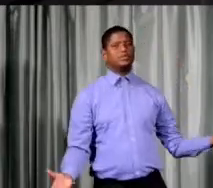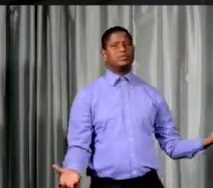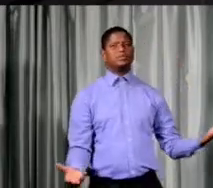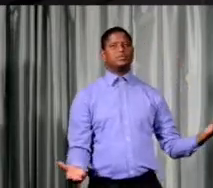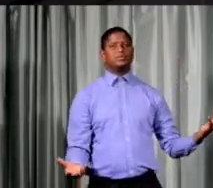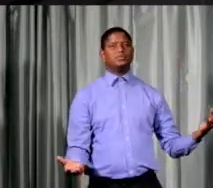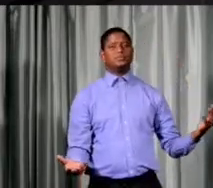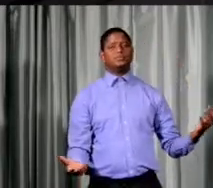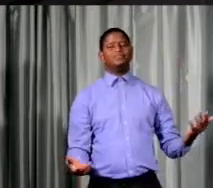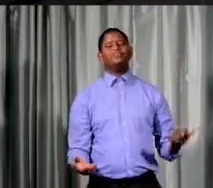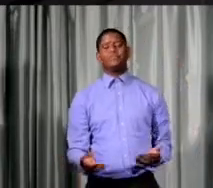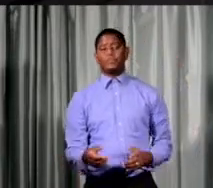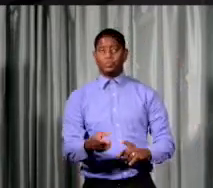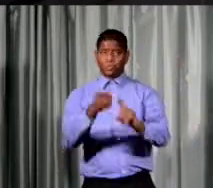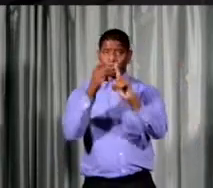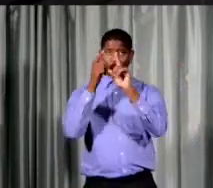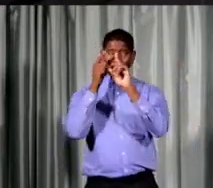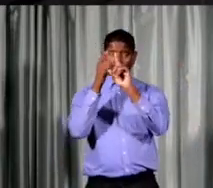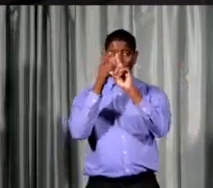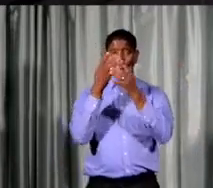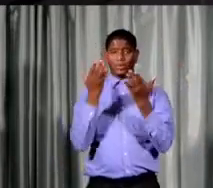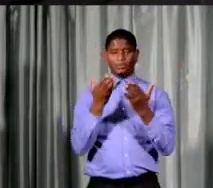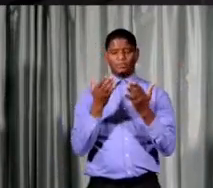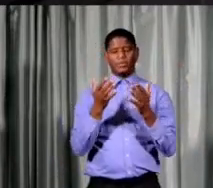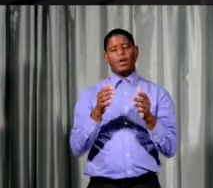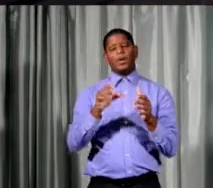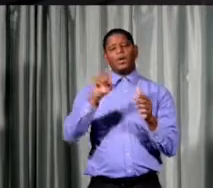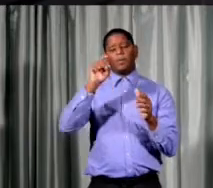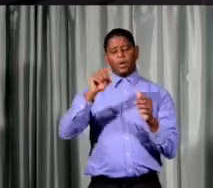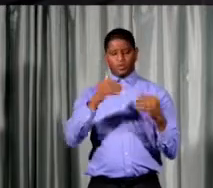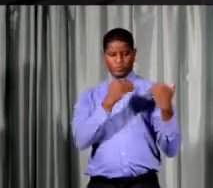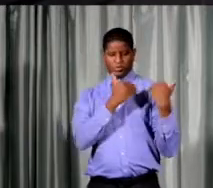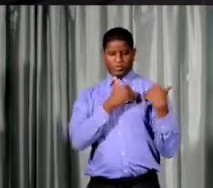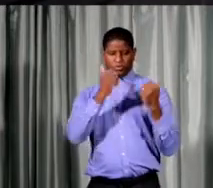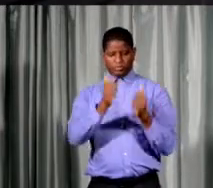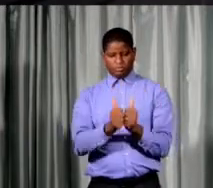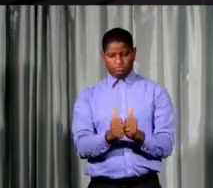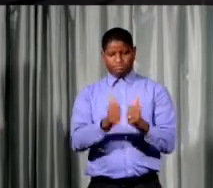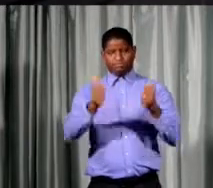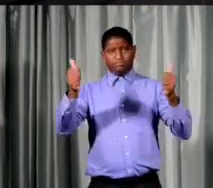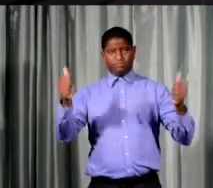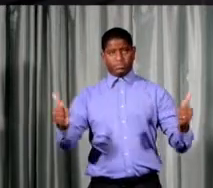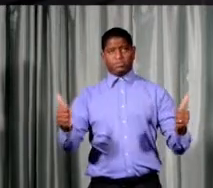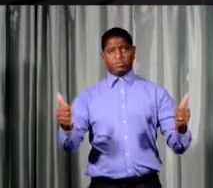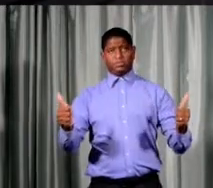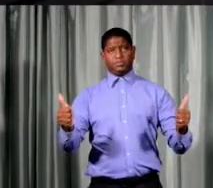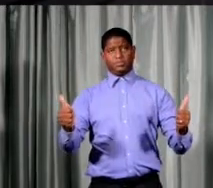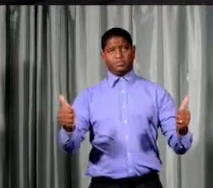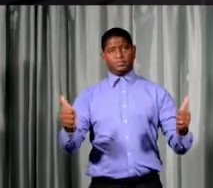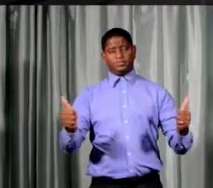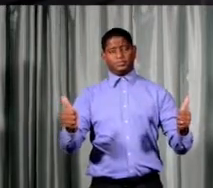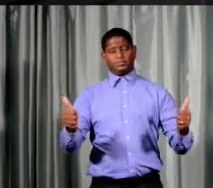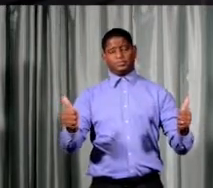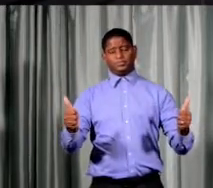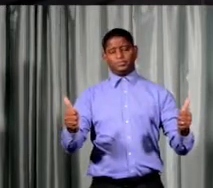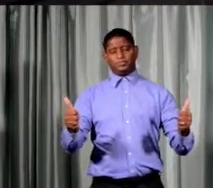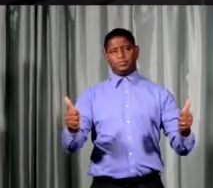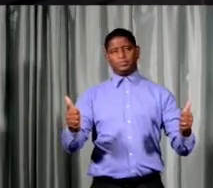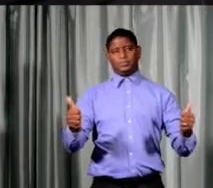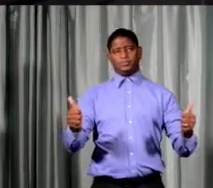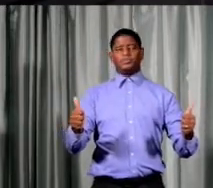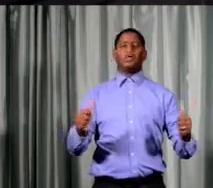money. Segregation of duty is simple. The cashier can't be the